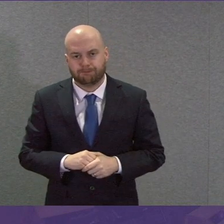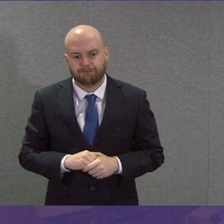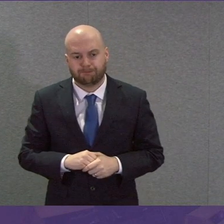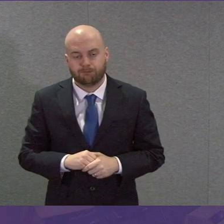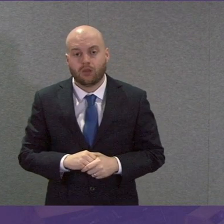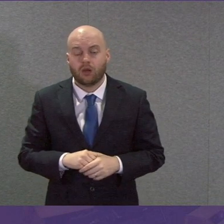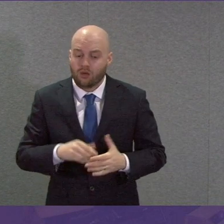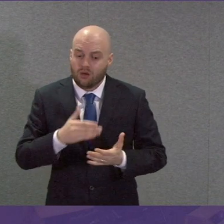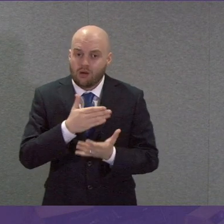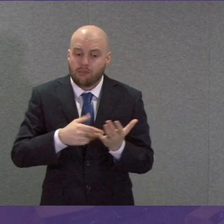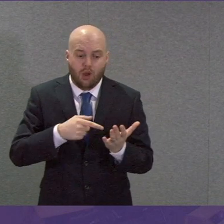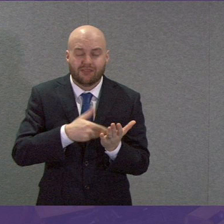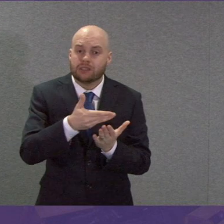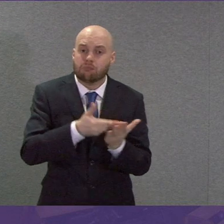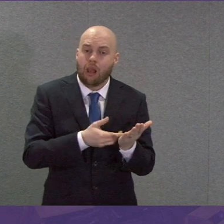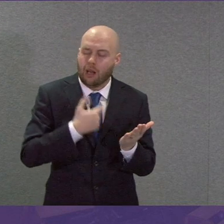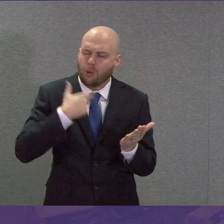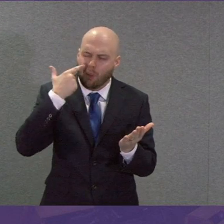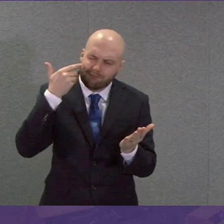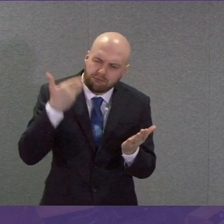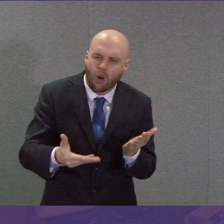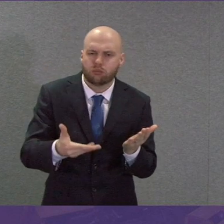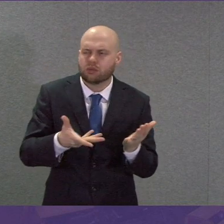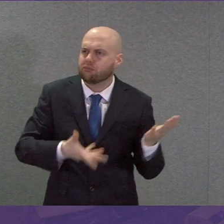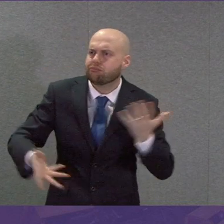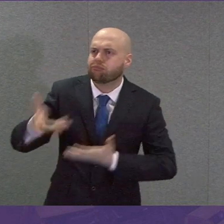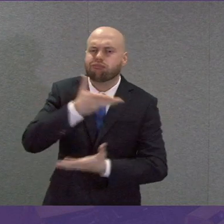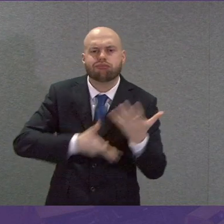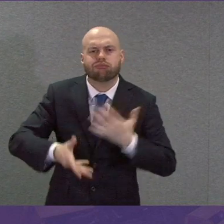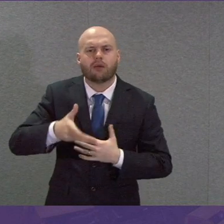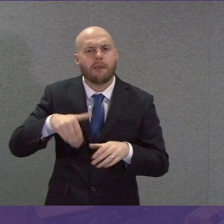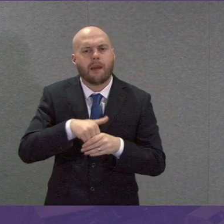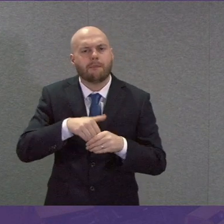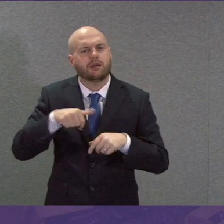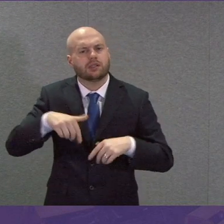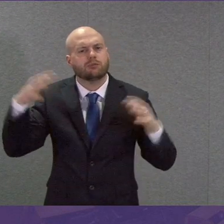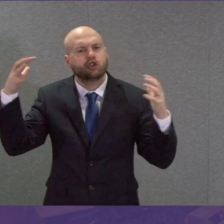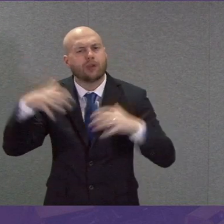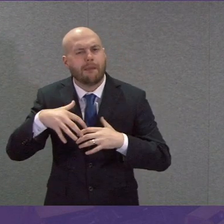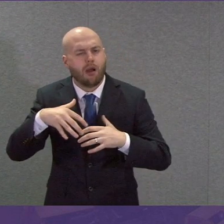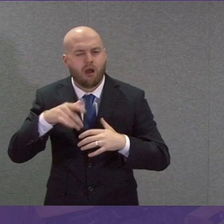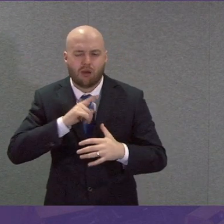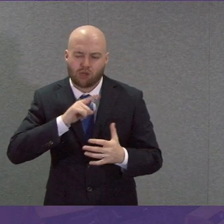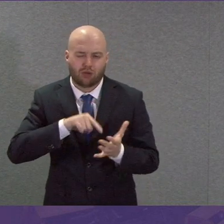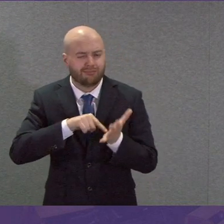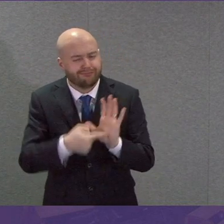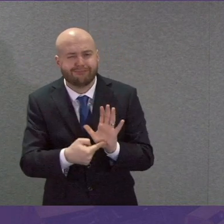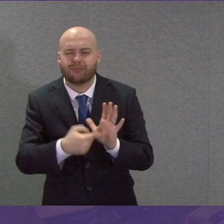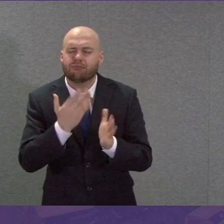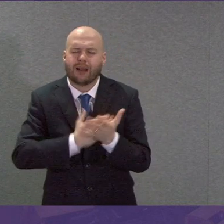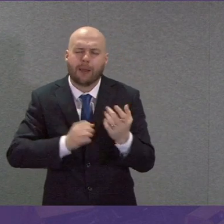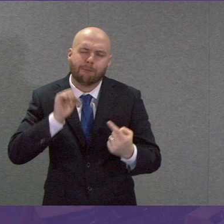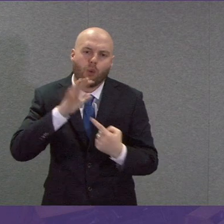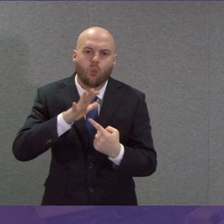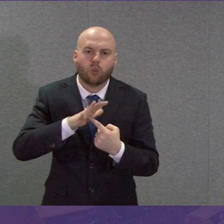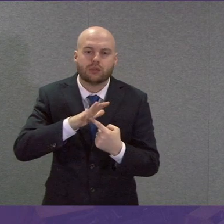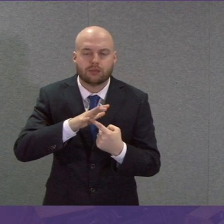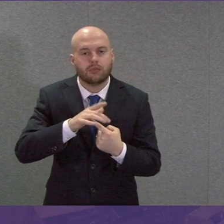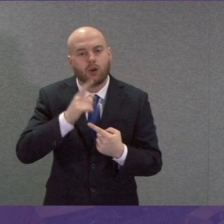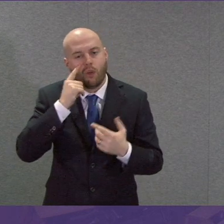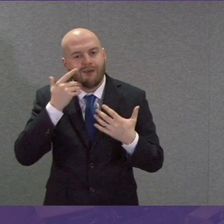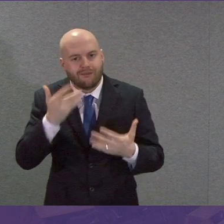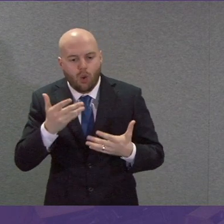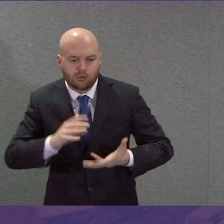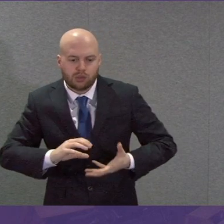engaging further with colleagues across this chamber in the coming days on this vitally important piece of legislation and further legislation we will require to